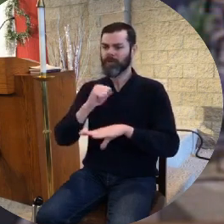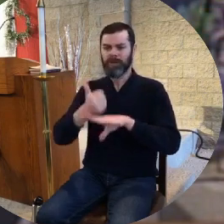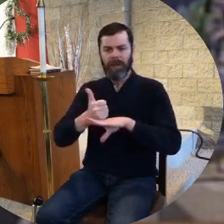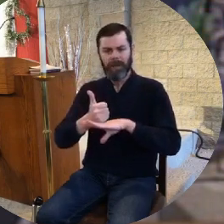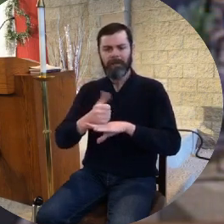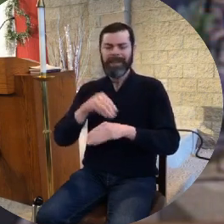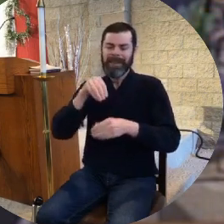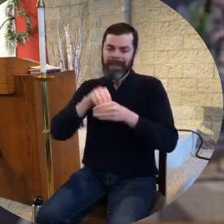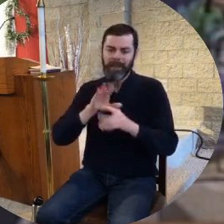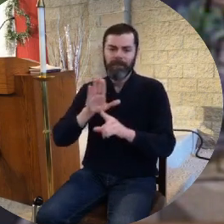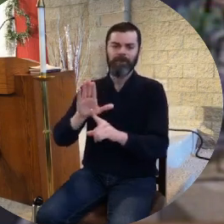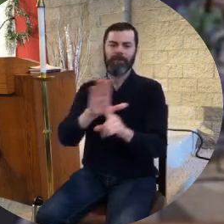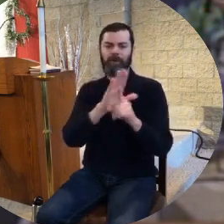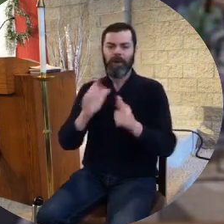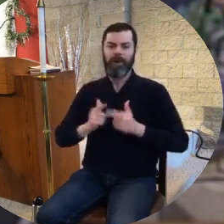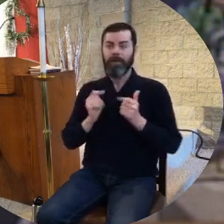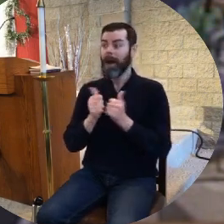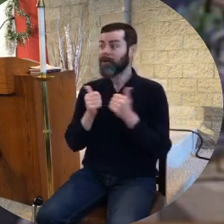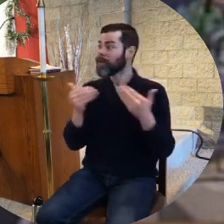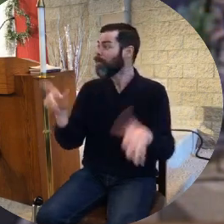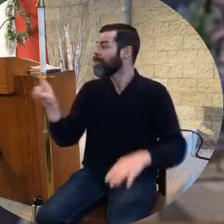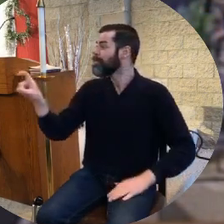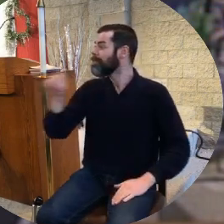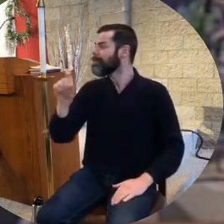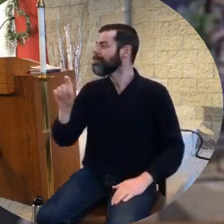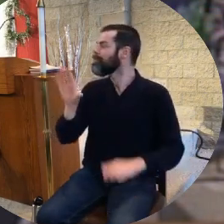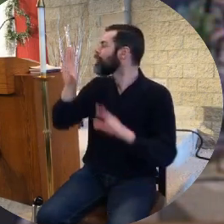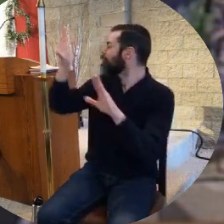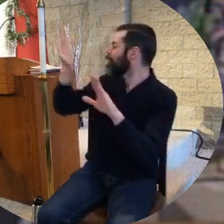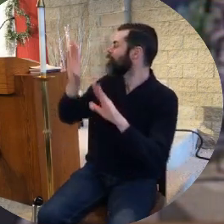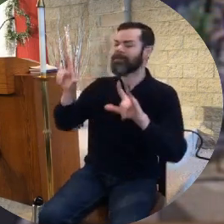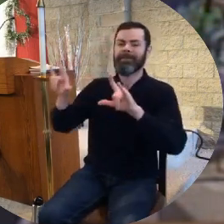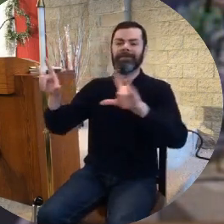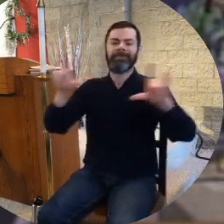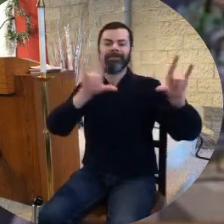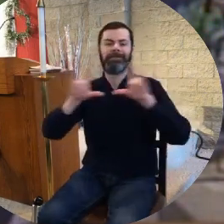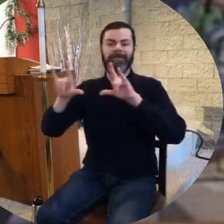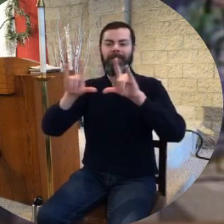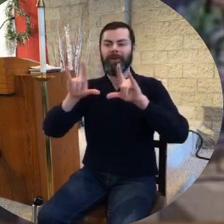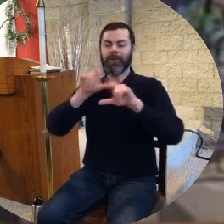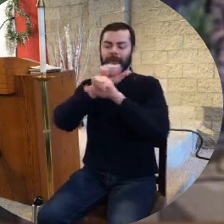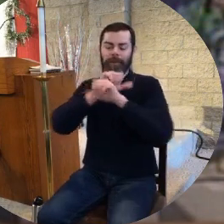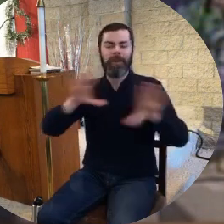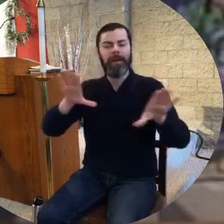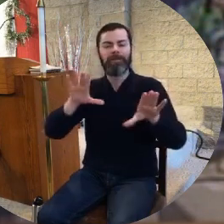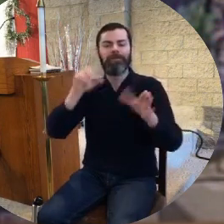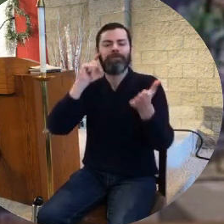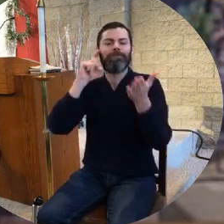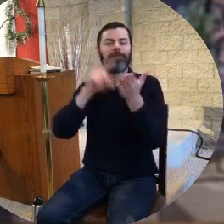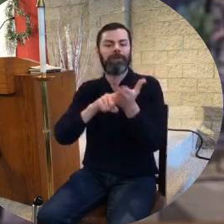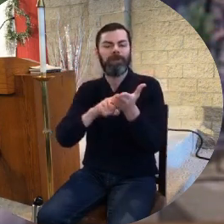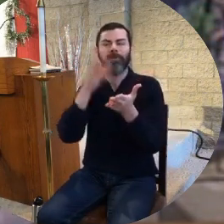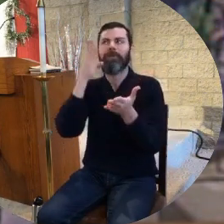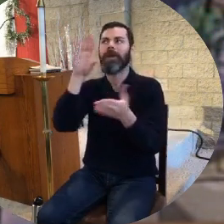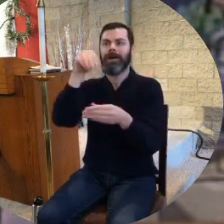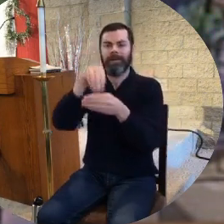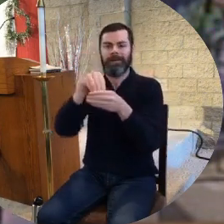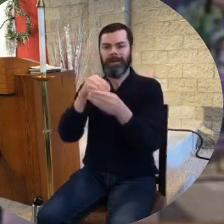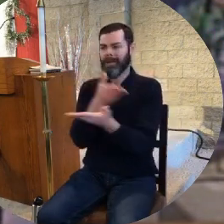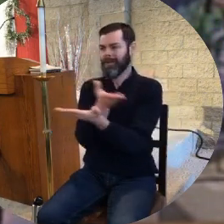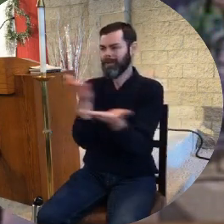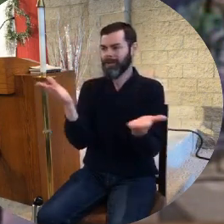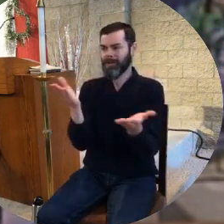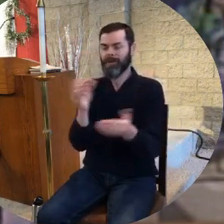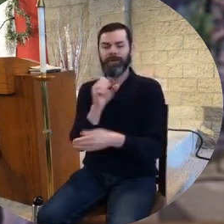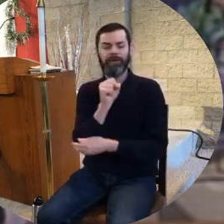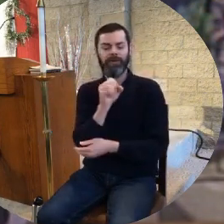life. How you doing out there? I love you. I bless you. I behold the living presence of God within you. And so